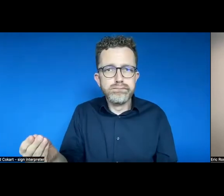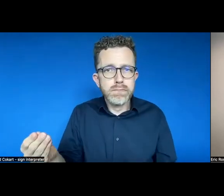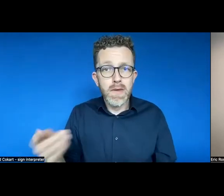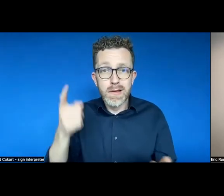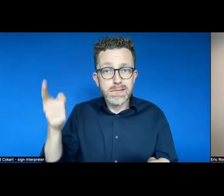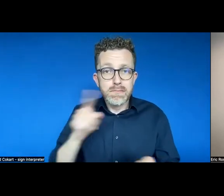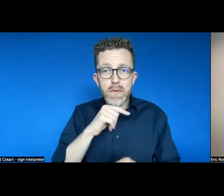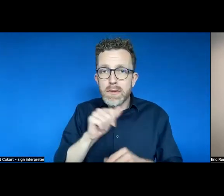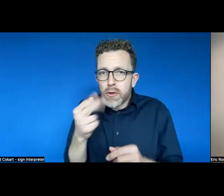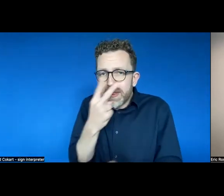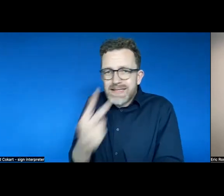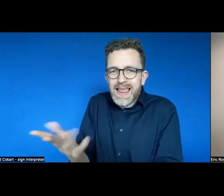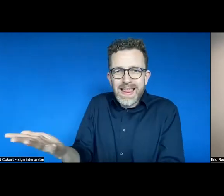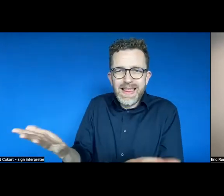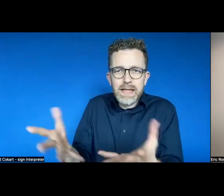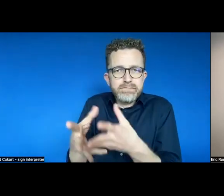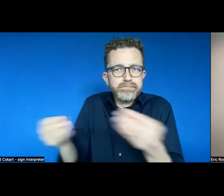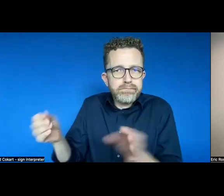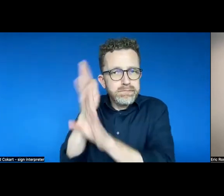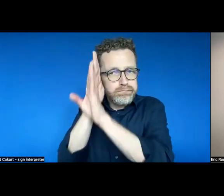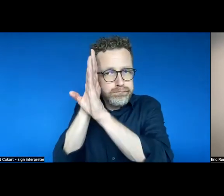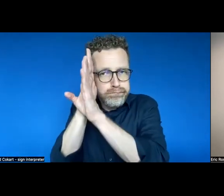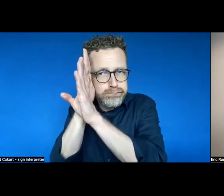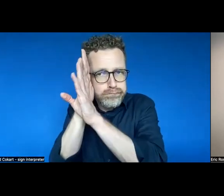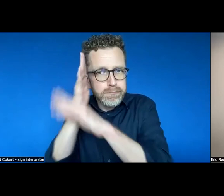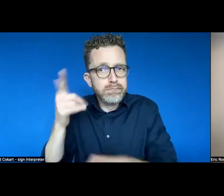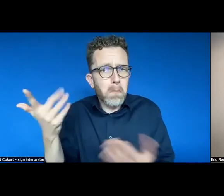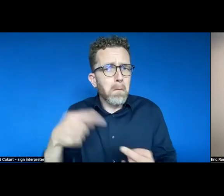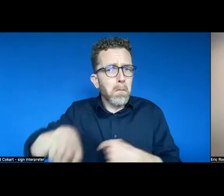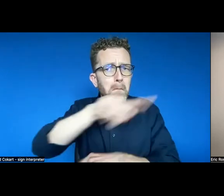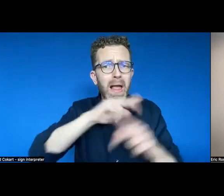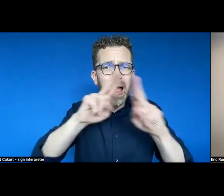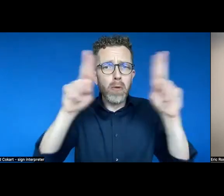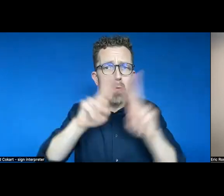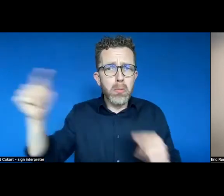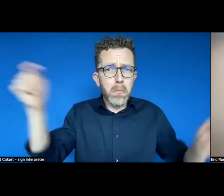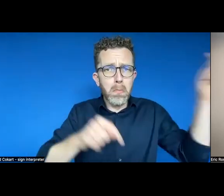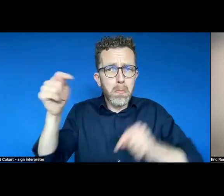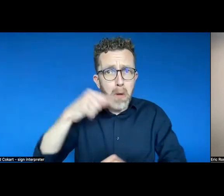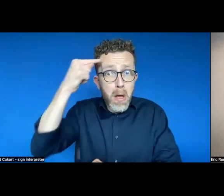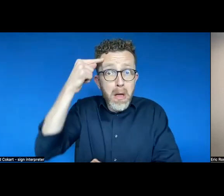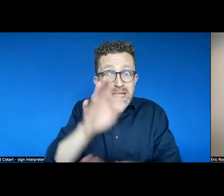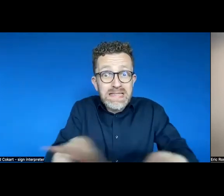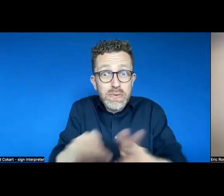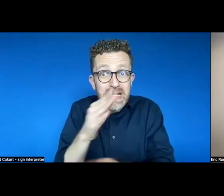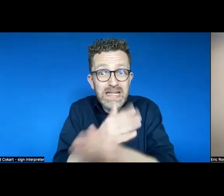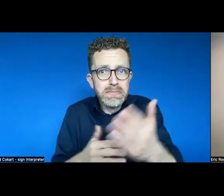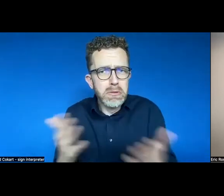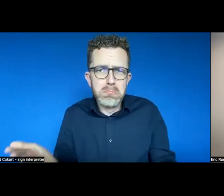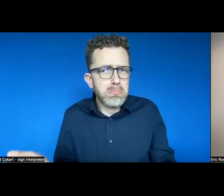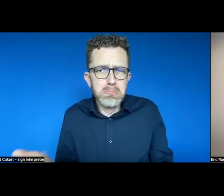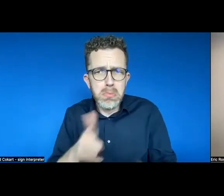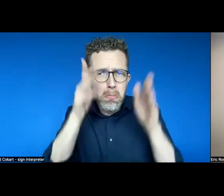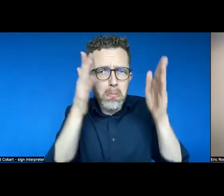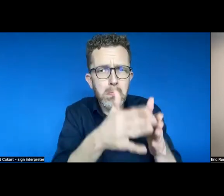to those children is step two. We saw children with hydrocephalus, with a head larger than